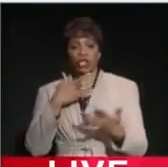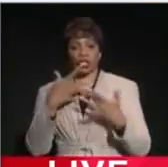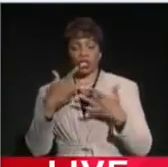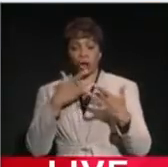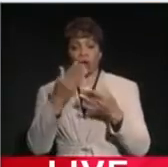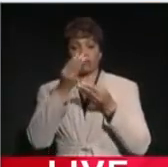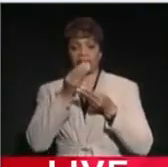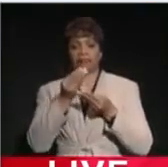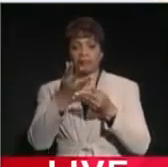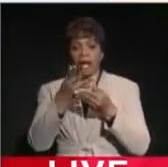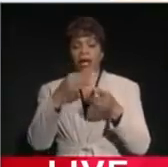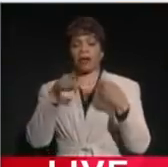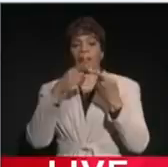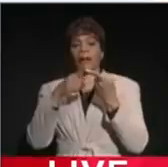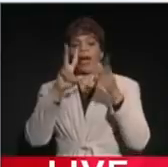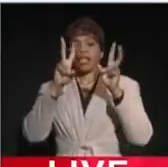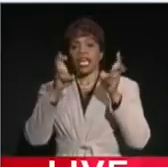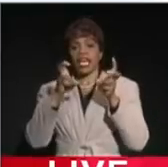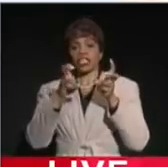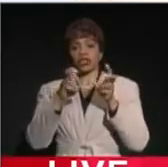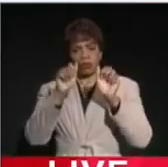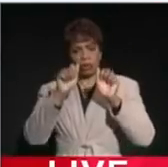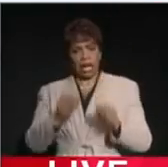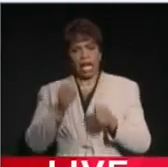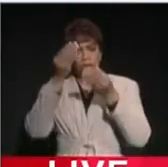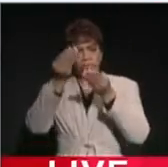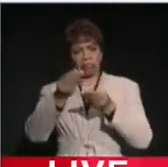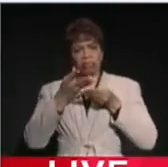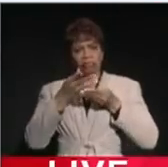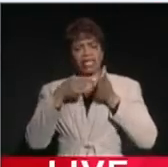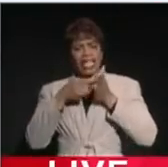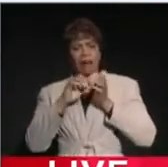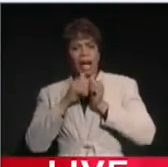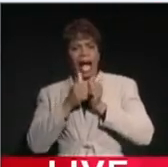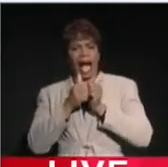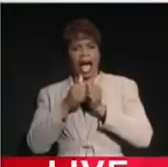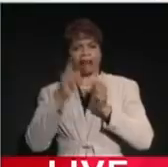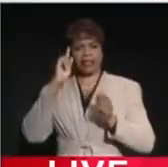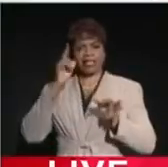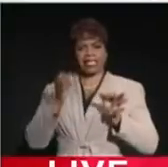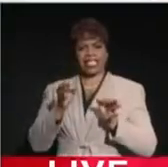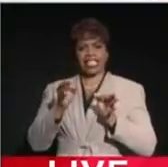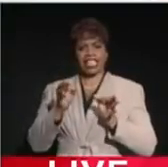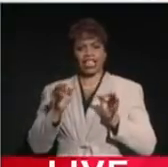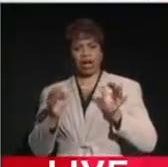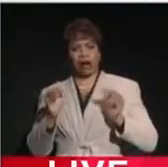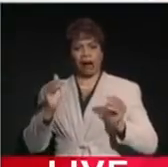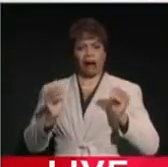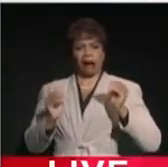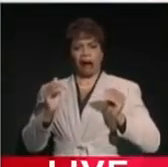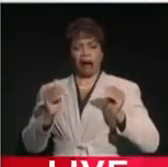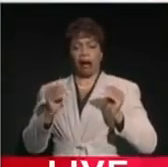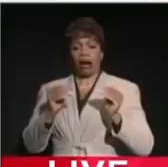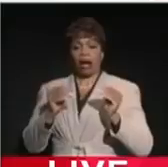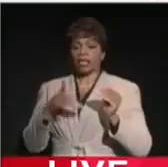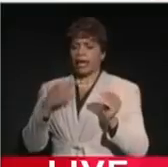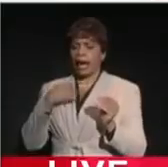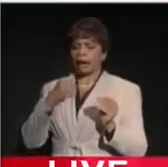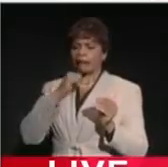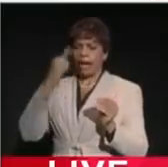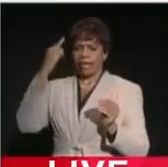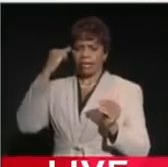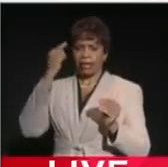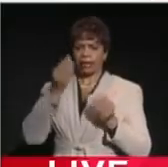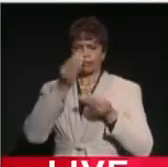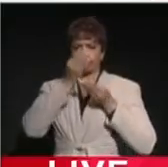governor on some issues. Can you give us an example of where you may have swayed his decision? Oh, but I wouldn't tell you that. I don't think we should tell you that. I think